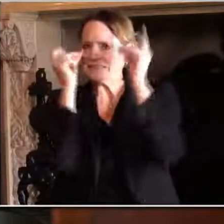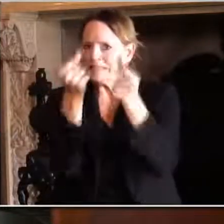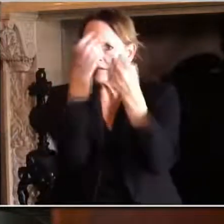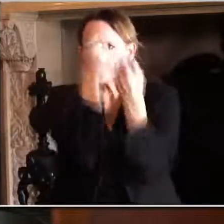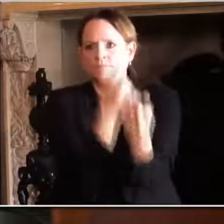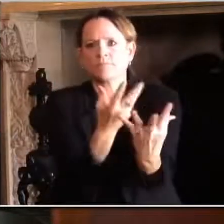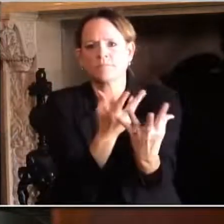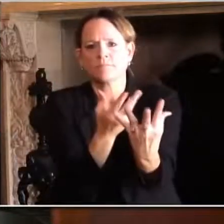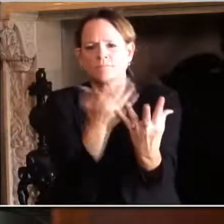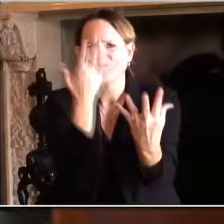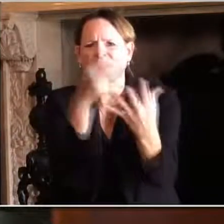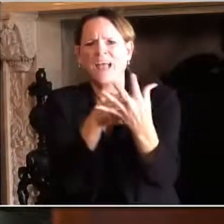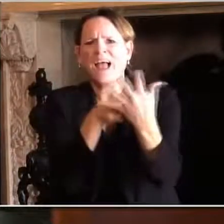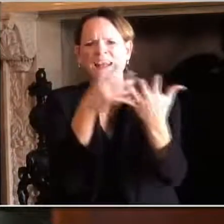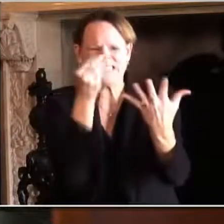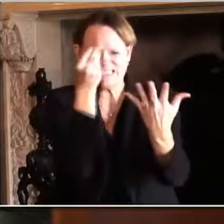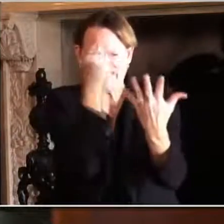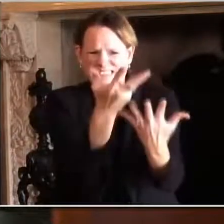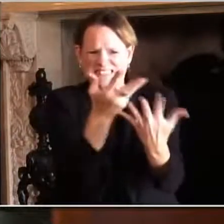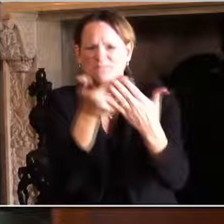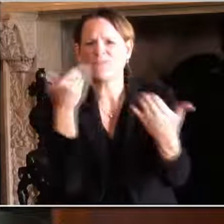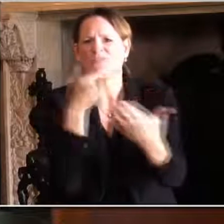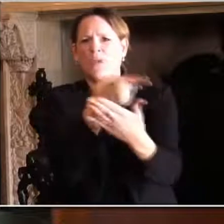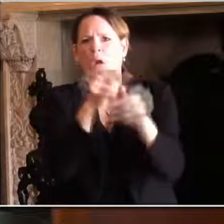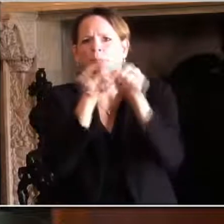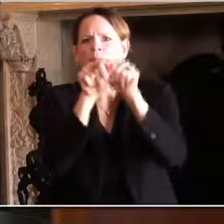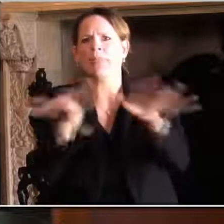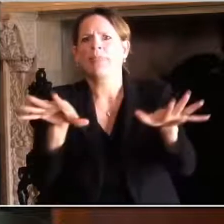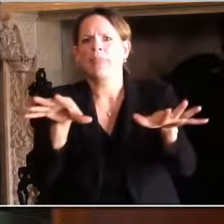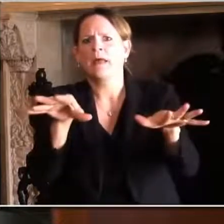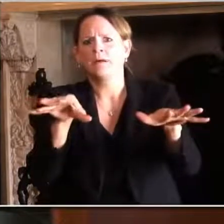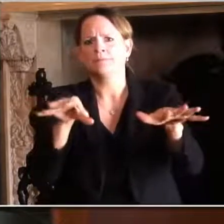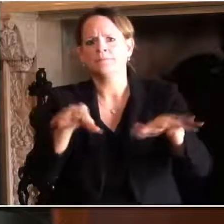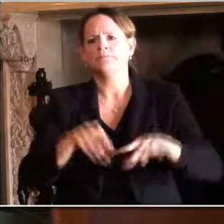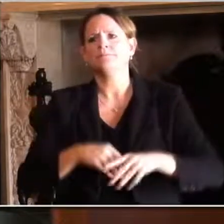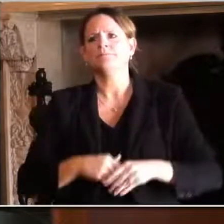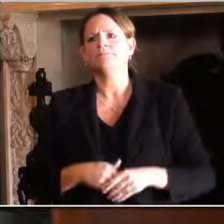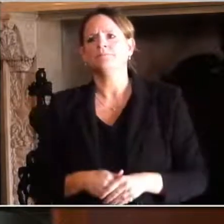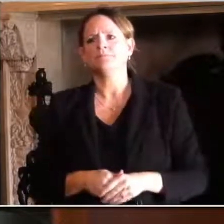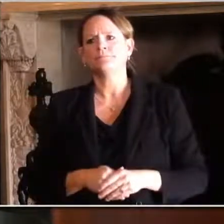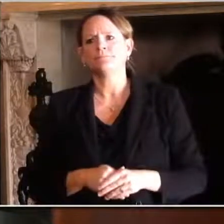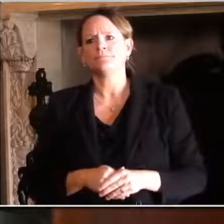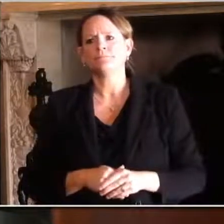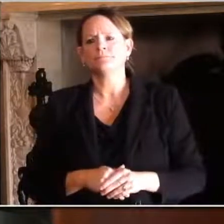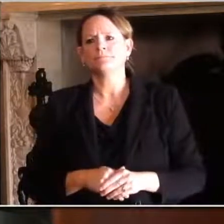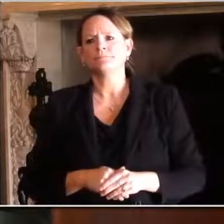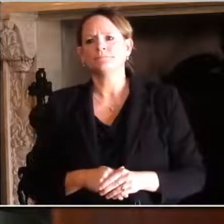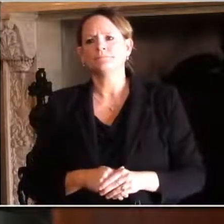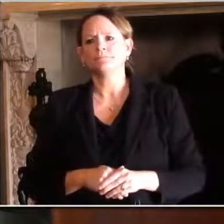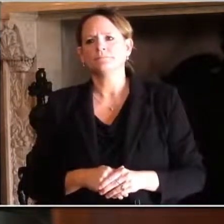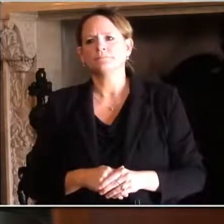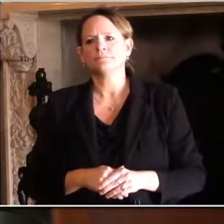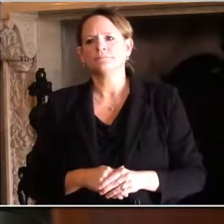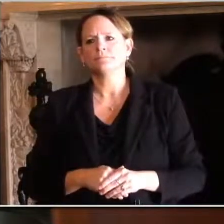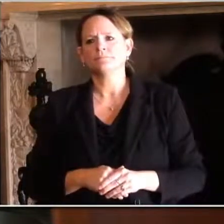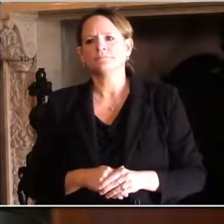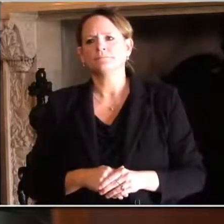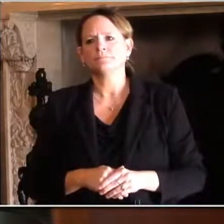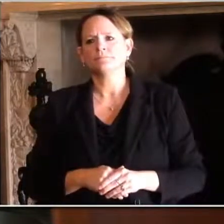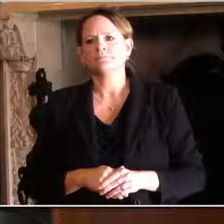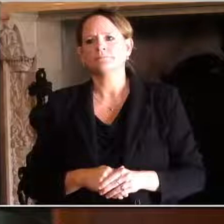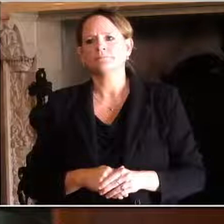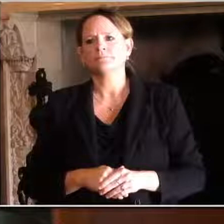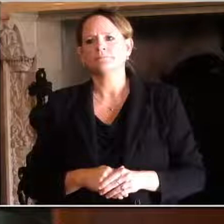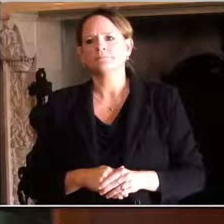to do to focus on the pandemic and the spread in our communities. So I think we certainly